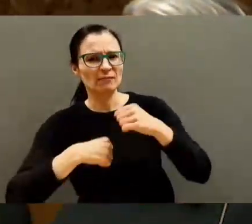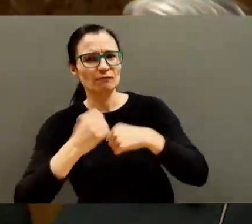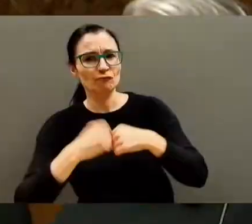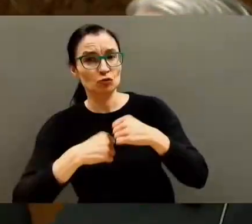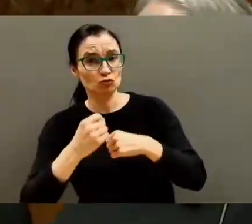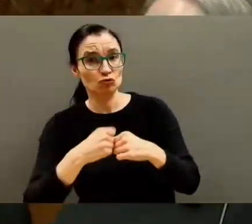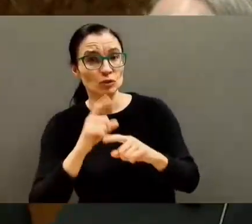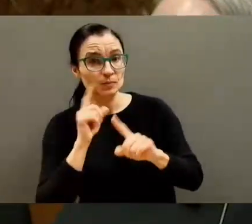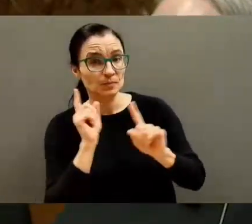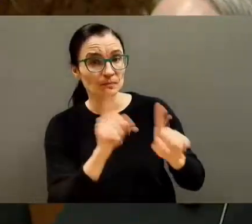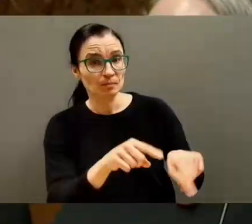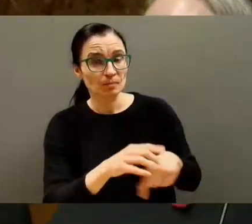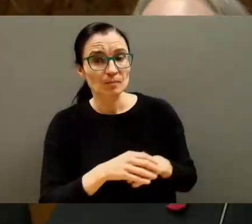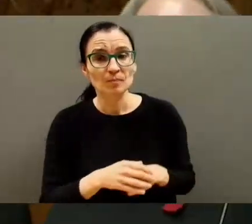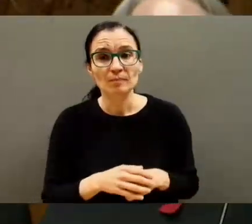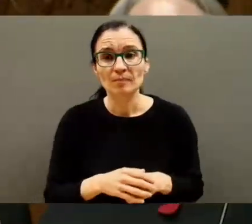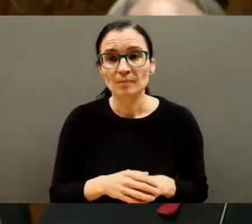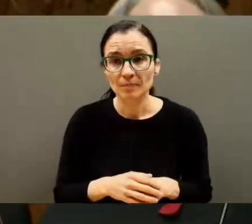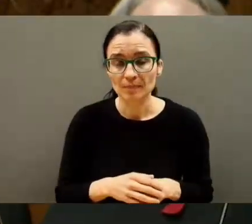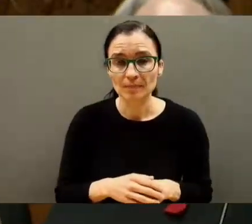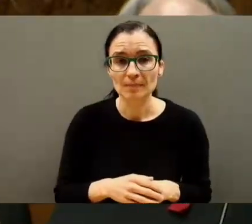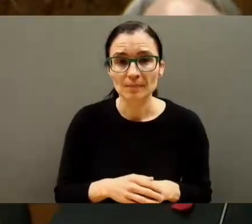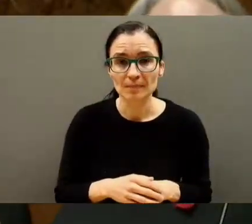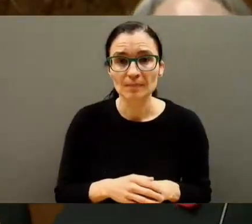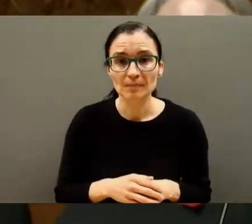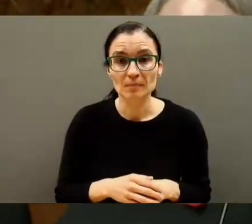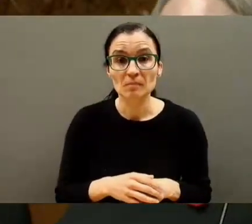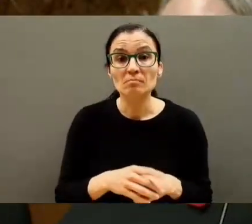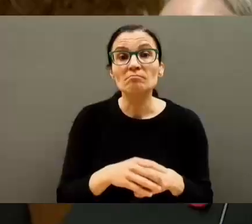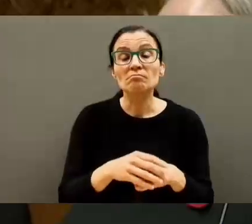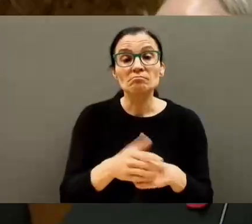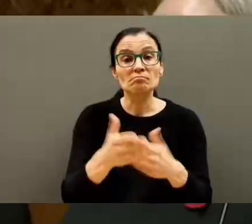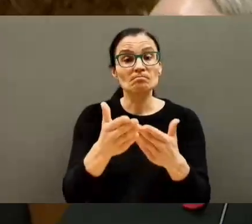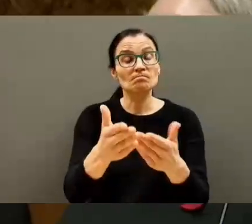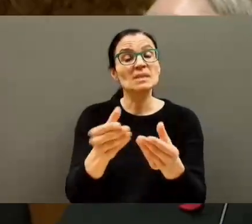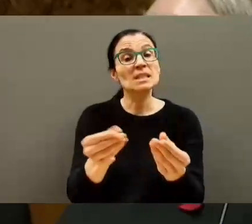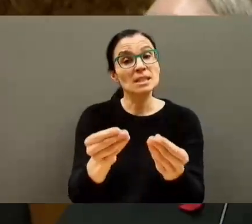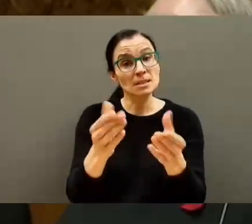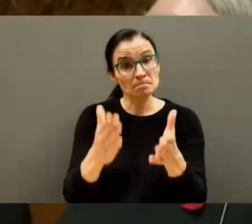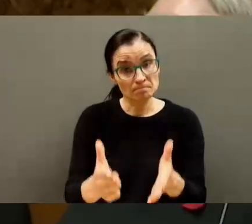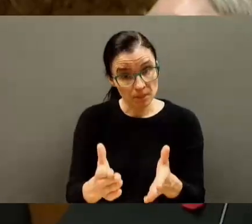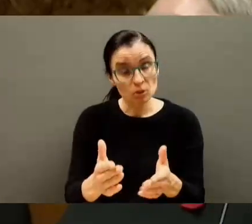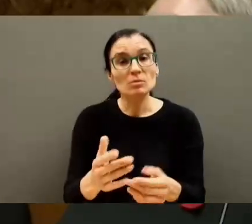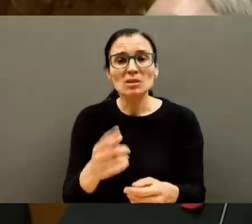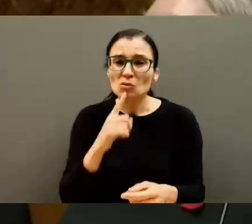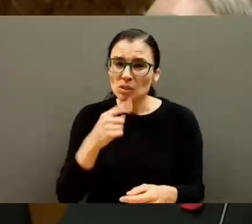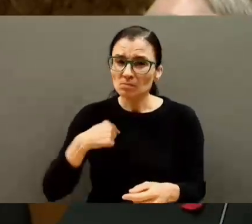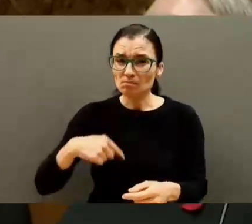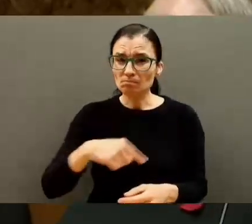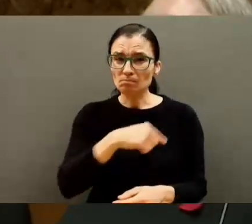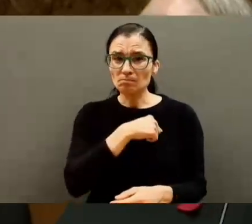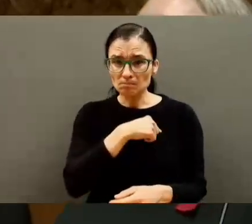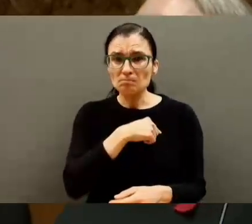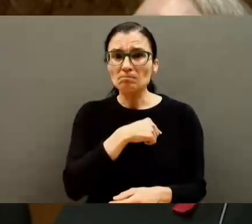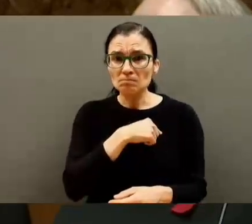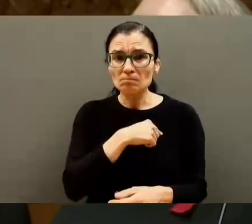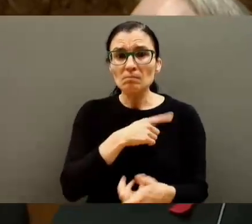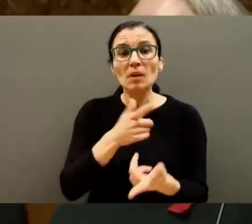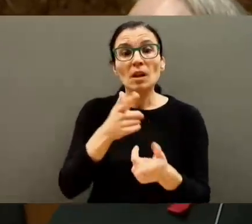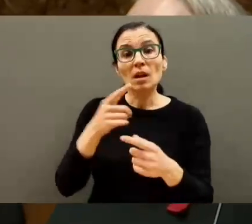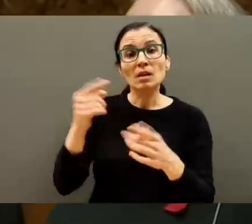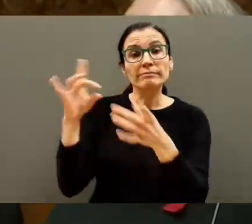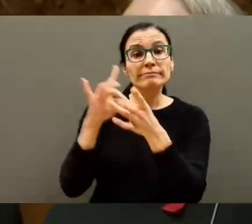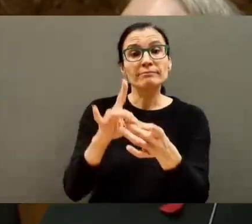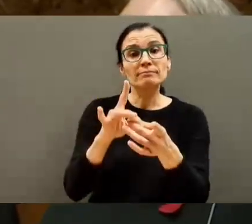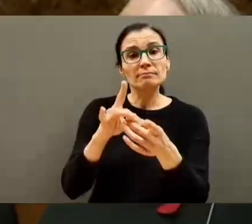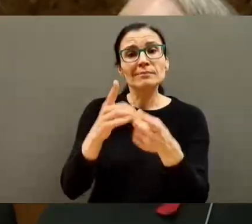Honourable Speaker, our commitments under the Declaration of the Rights of Indigenous Peoples Act are incredibly important, and it is absolutely understandable that